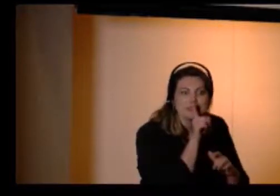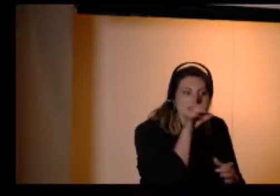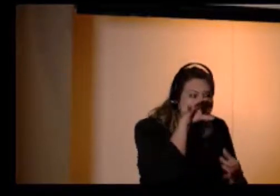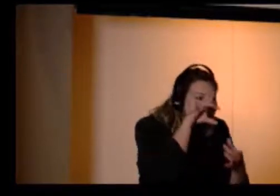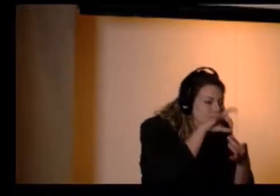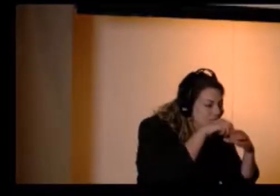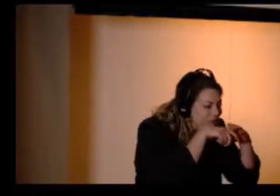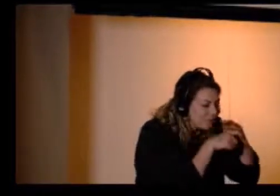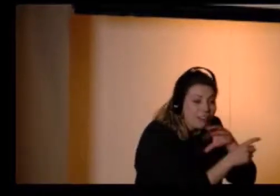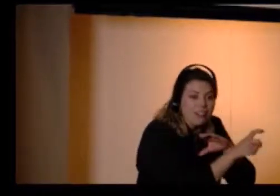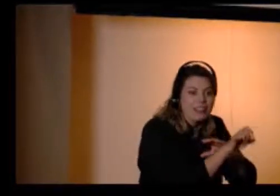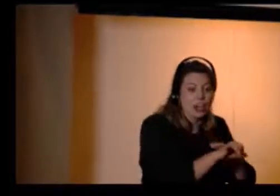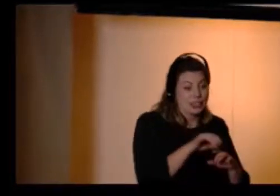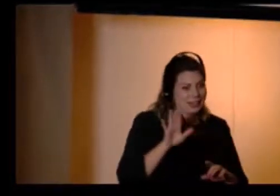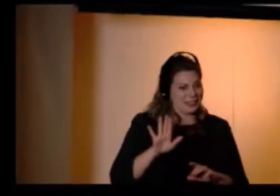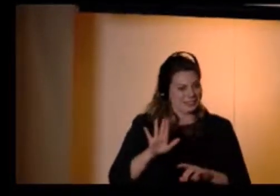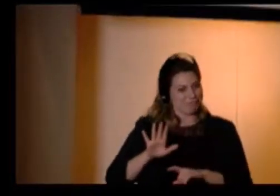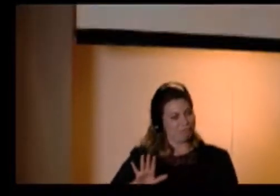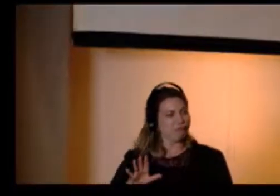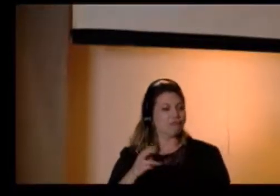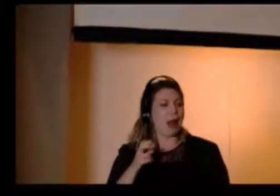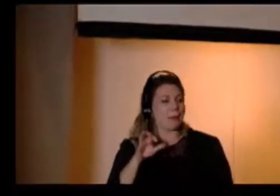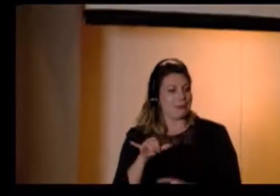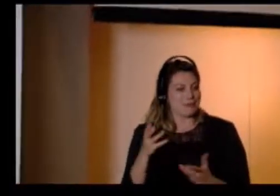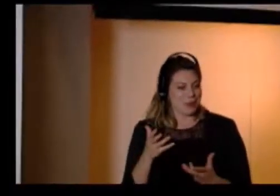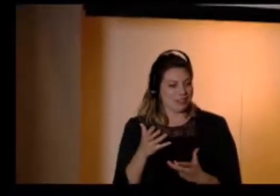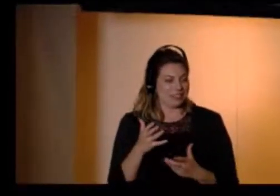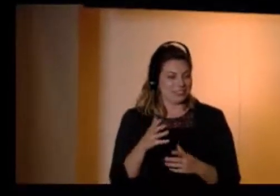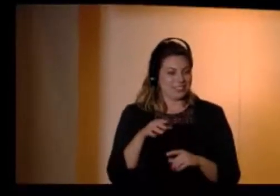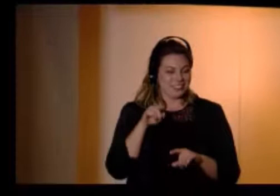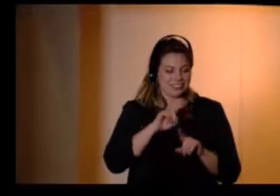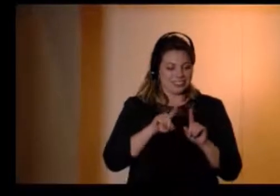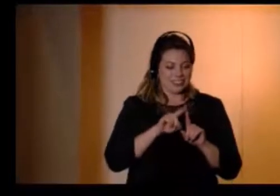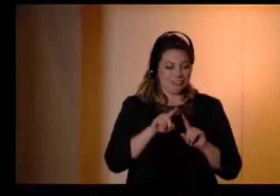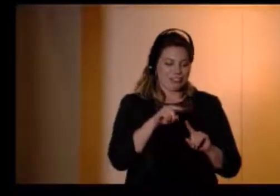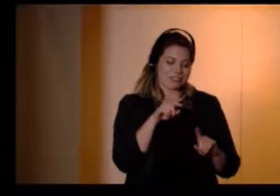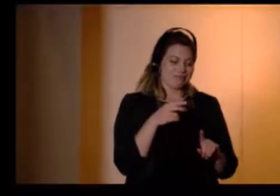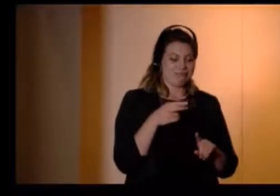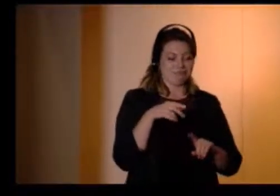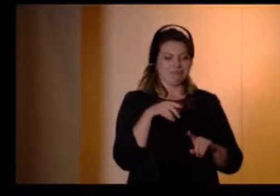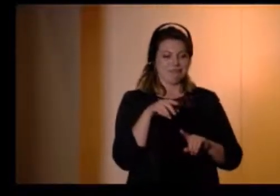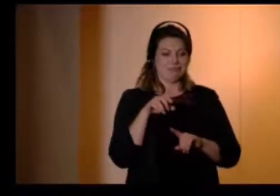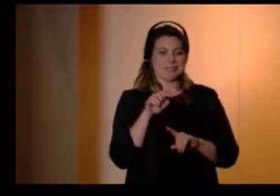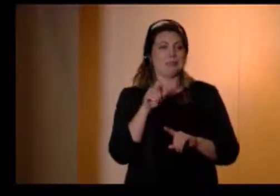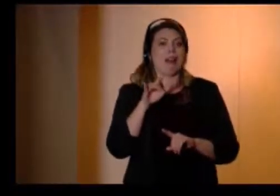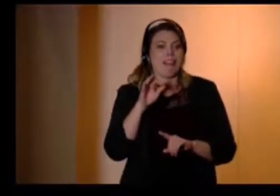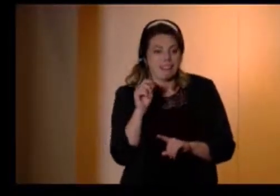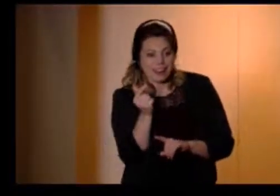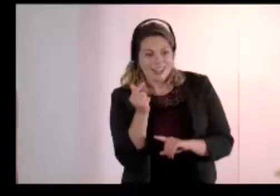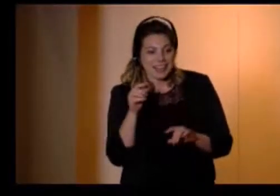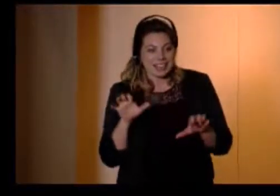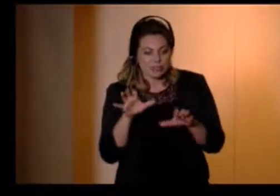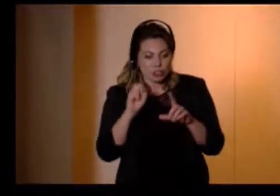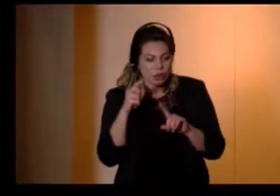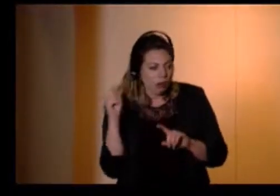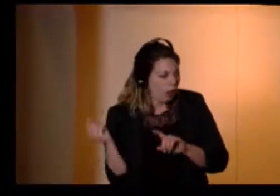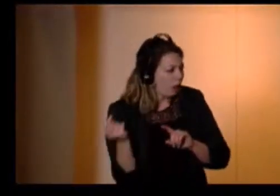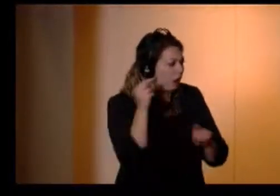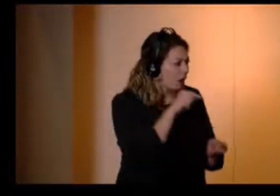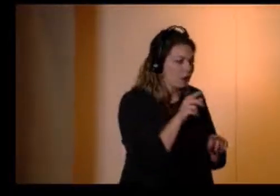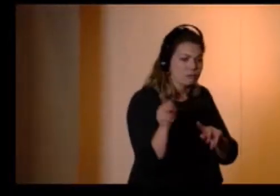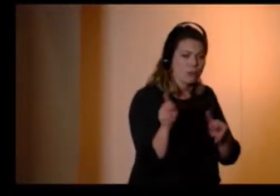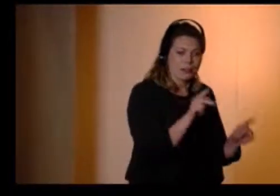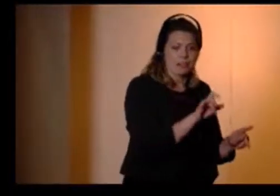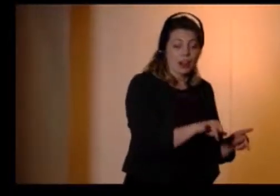said it was like a molecular spelunking. So we thought that was a great way to kind of get that across. And that's been extremely